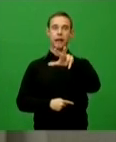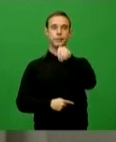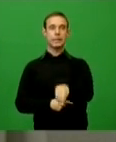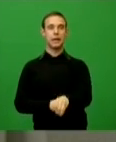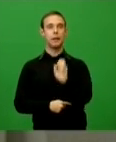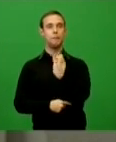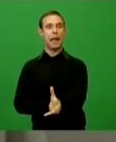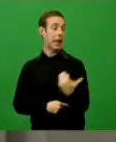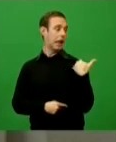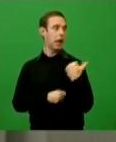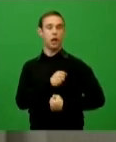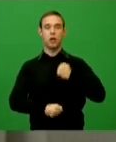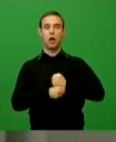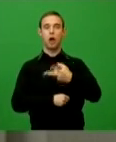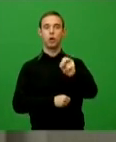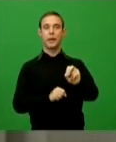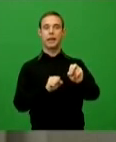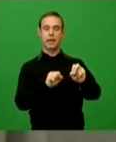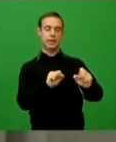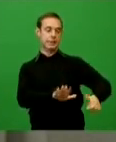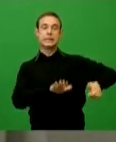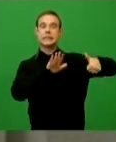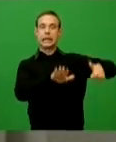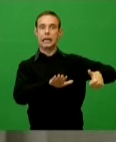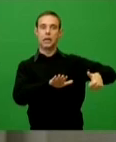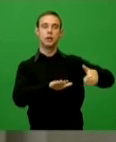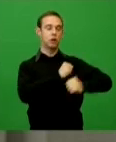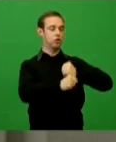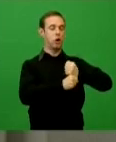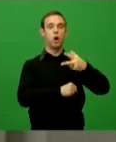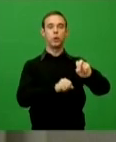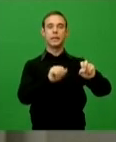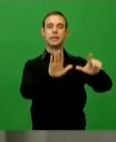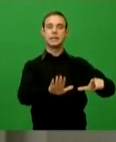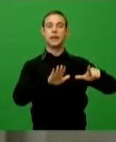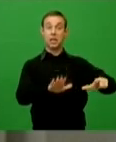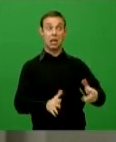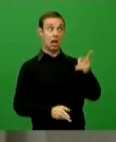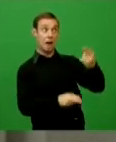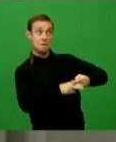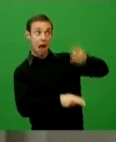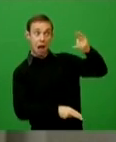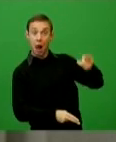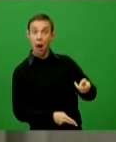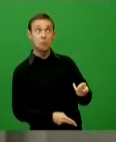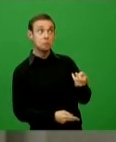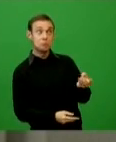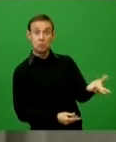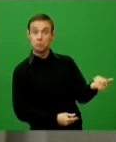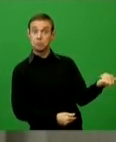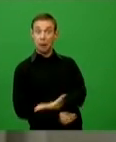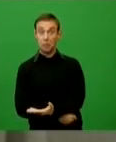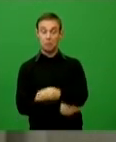mid-2017. The final price determination by the energy regulator is yet to be